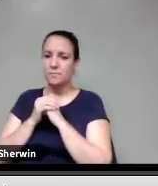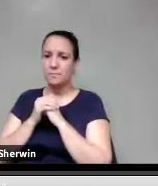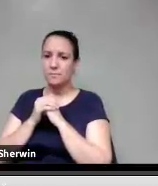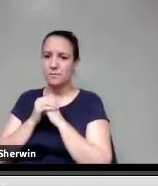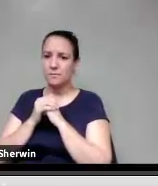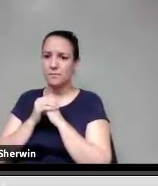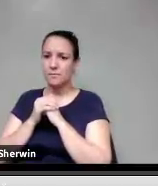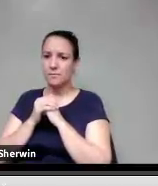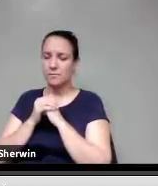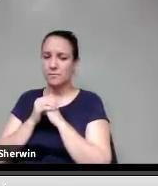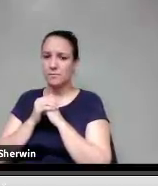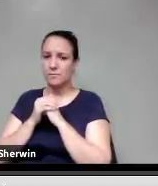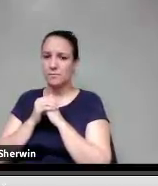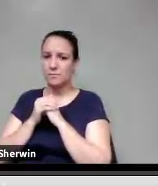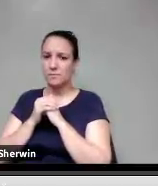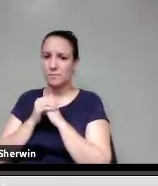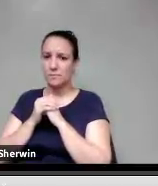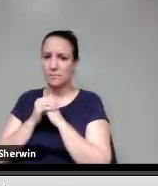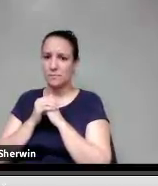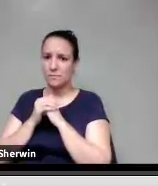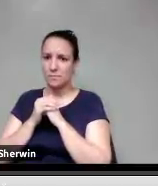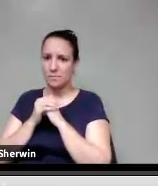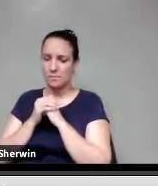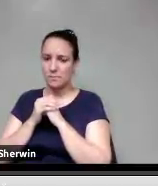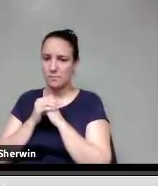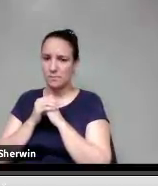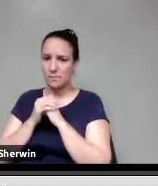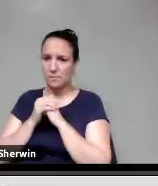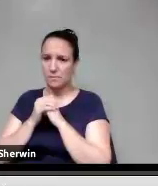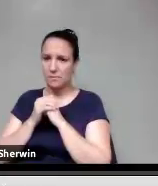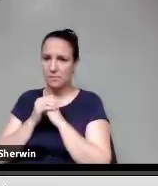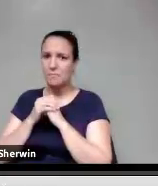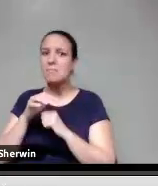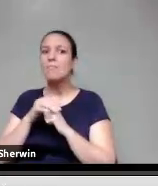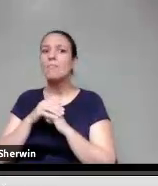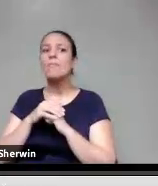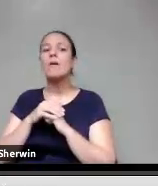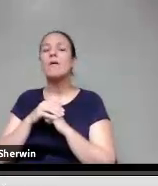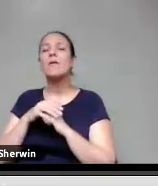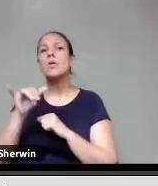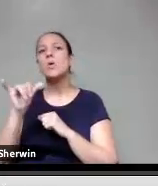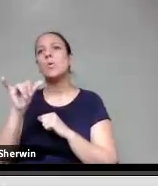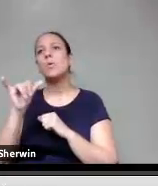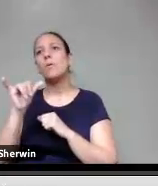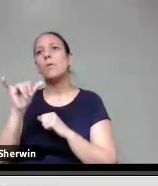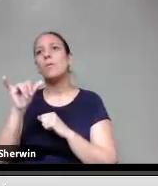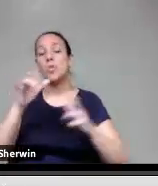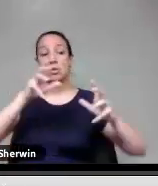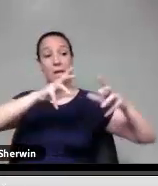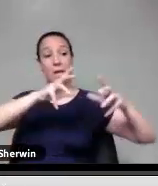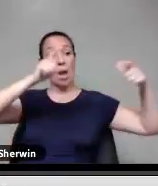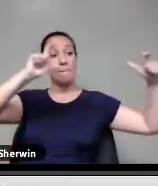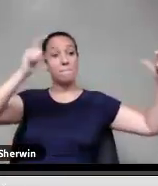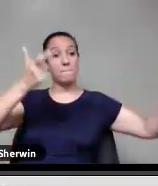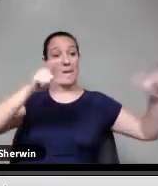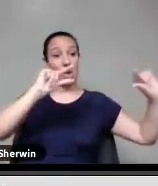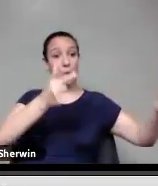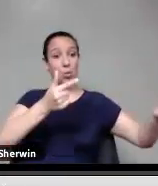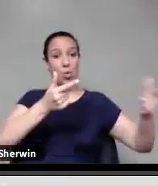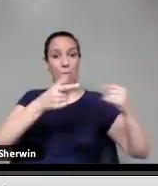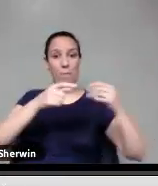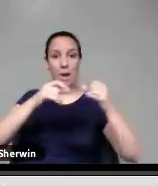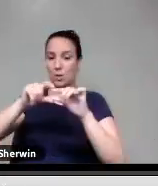quarters, if you will, and that's where the biggest space is. That's the same way in marketing. There's a big group that we market to, but there's also that tail that